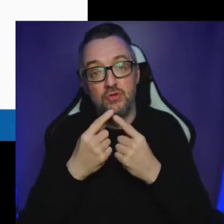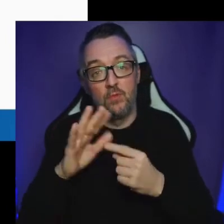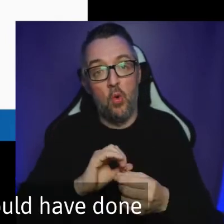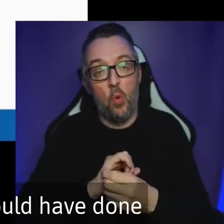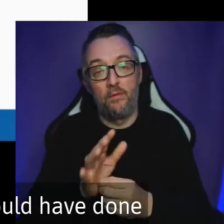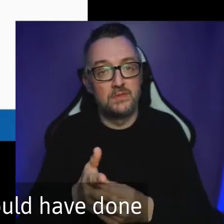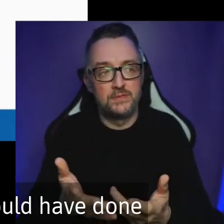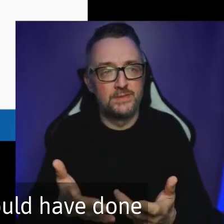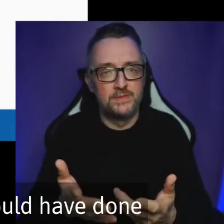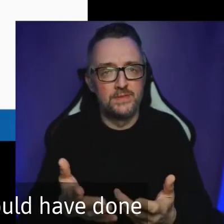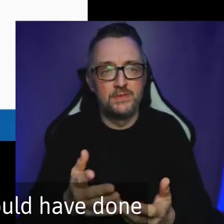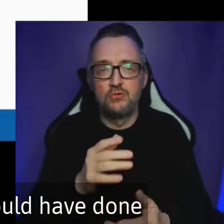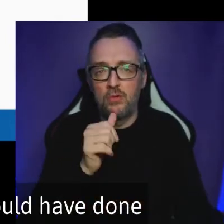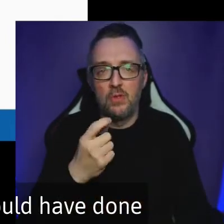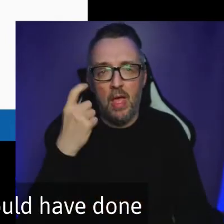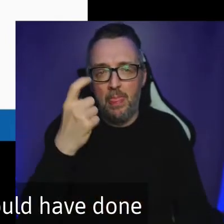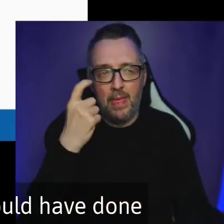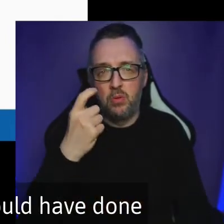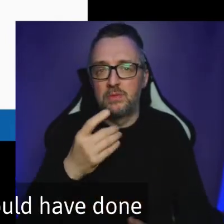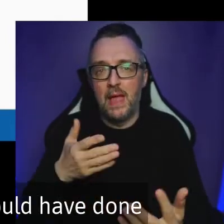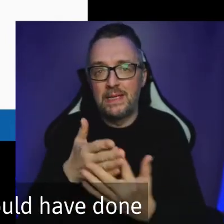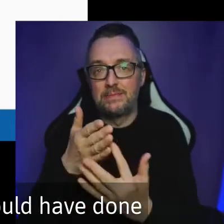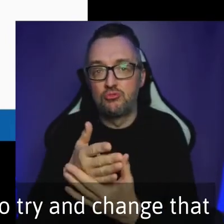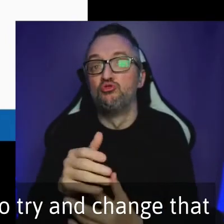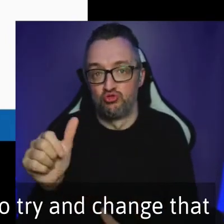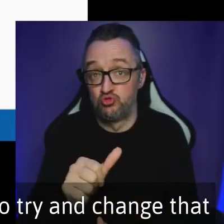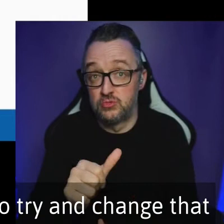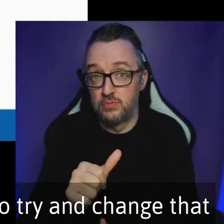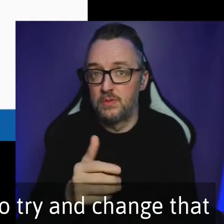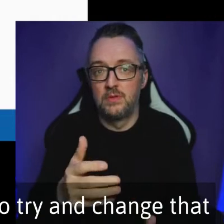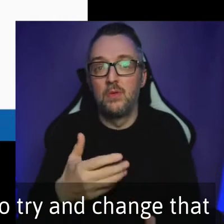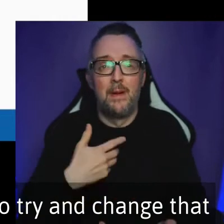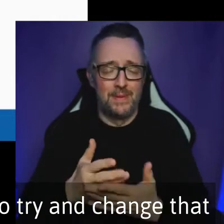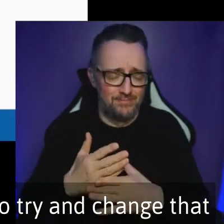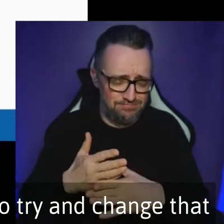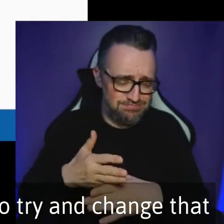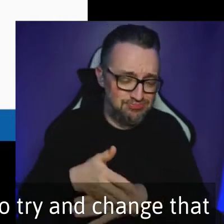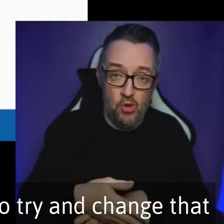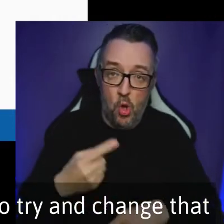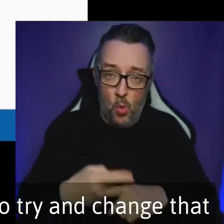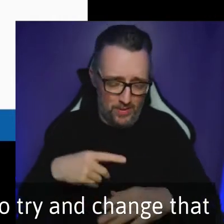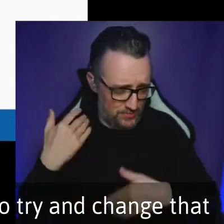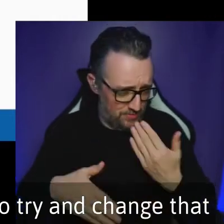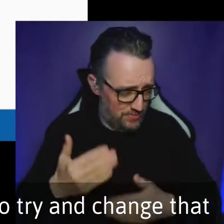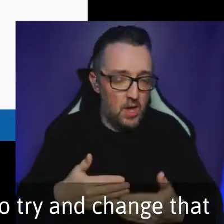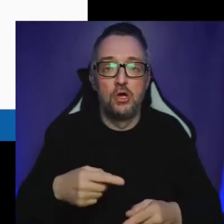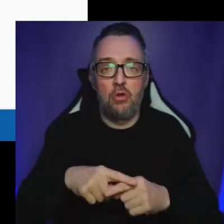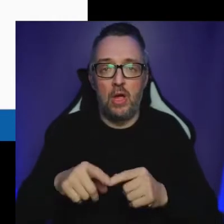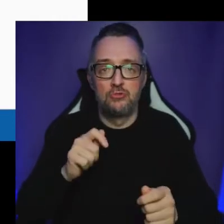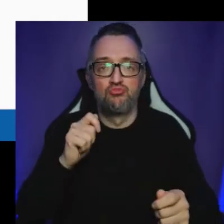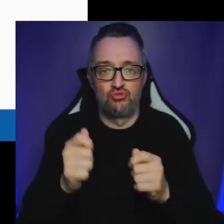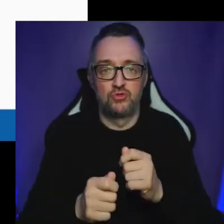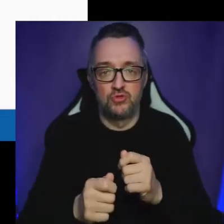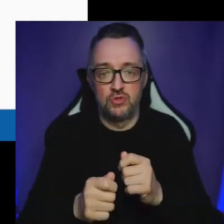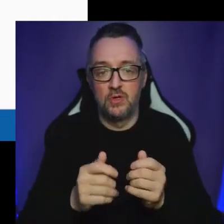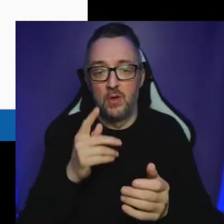maybe didn't take as much consideration for accessibility as we should have done, and we worked very, very hard, very, very quickly to try and change that